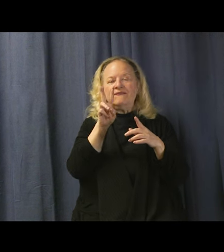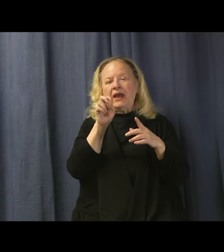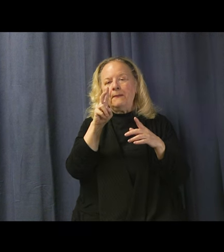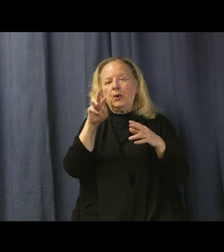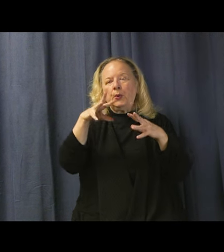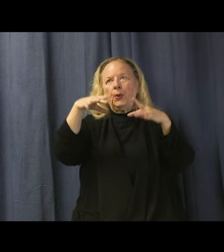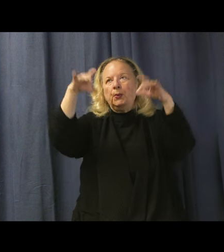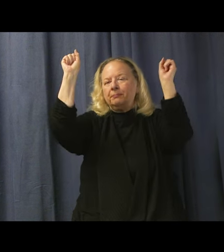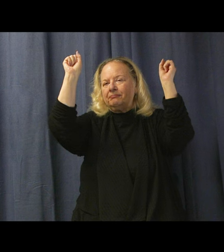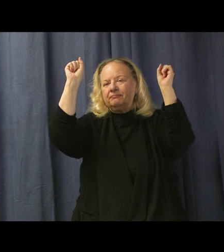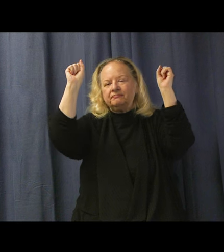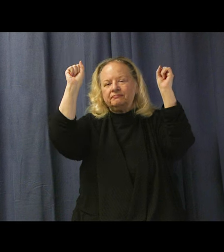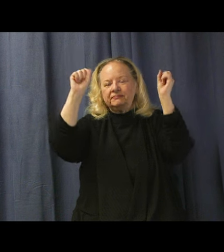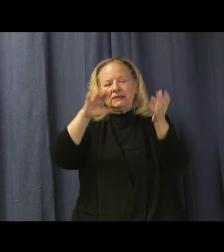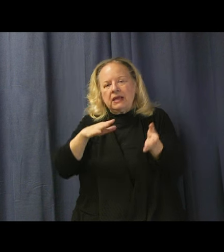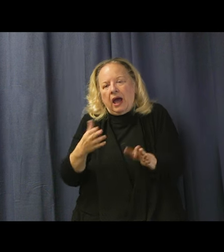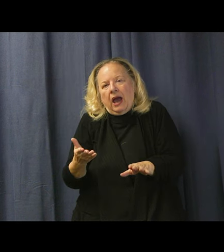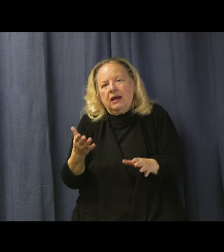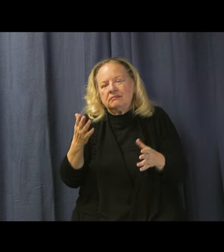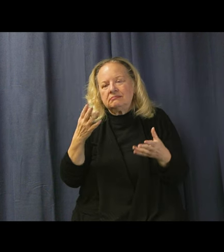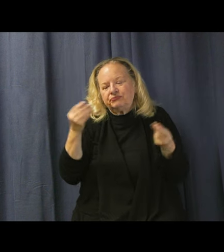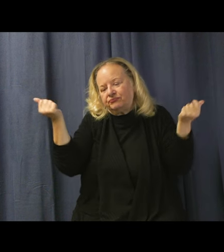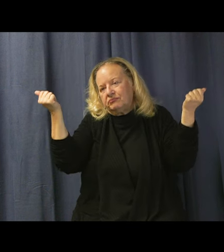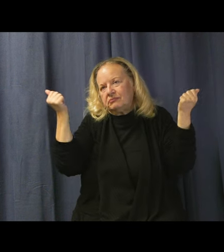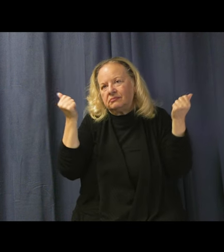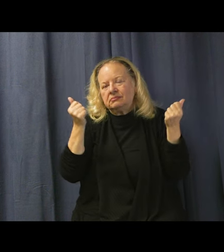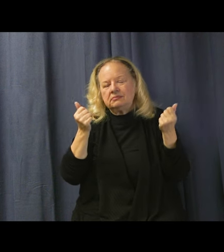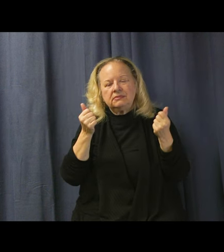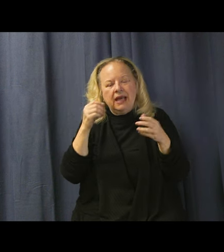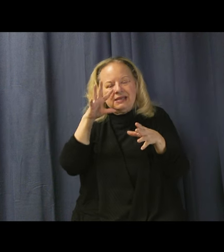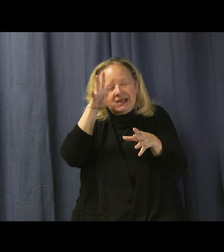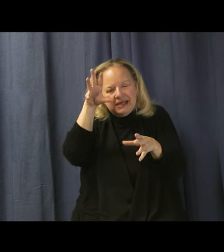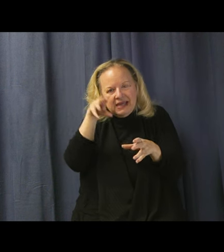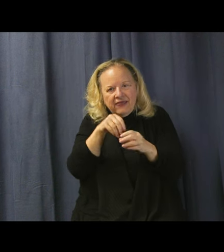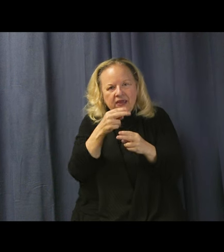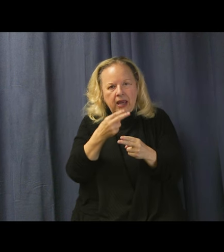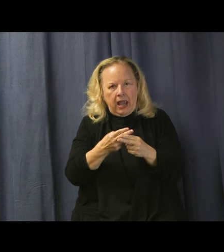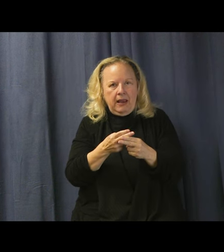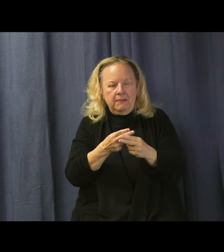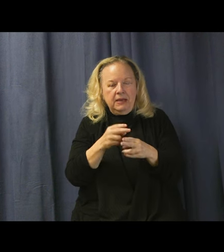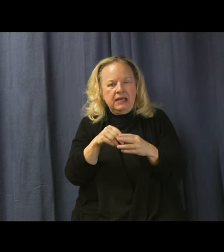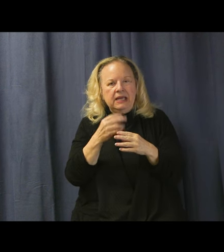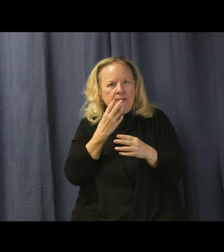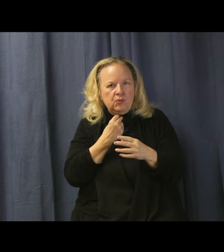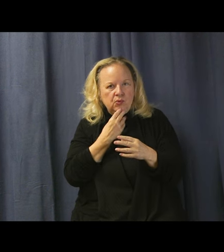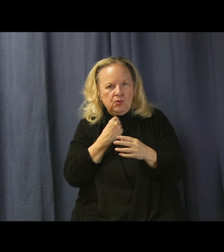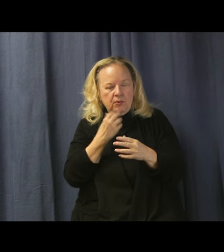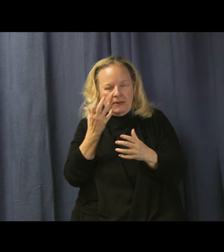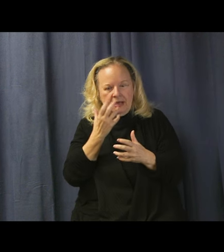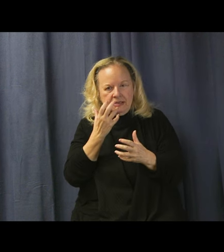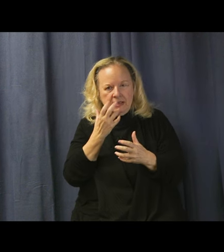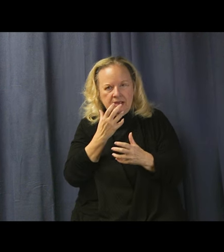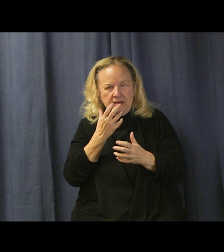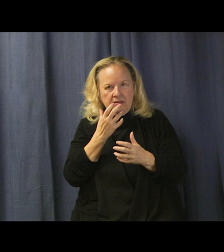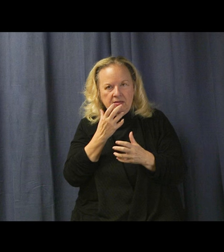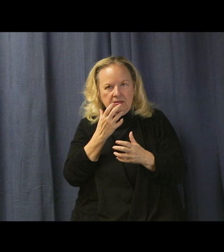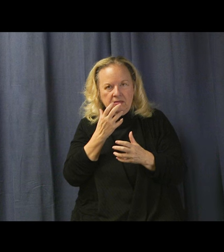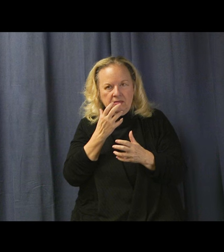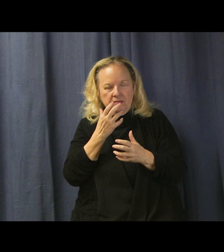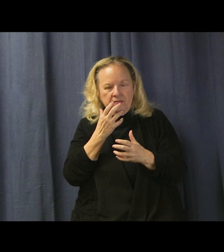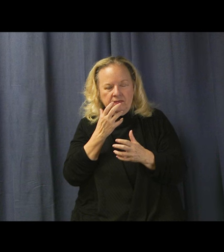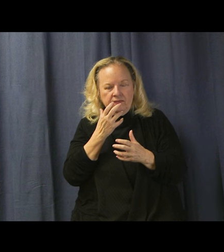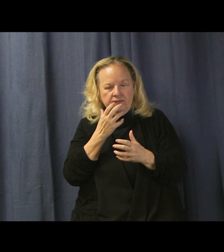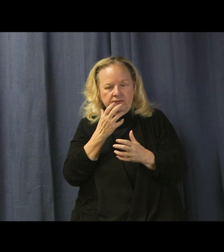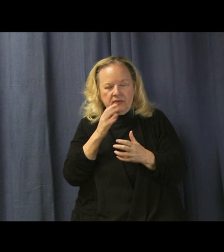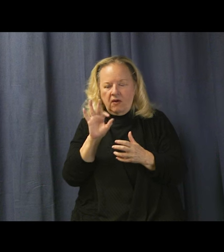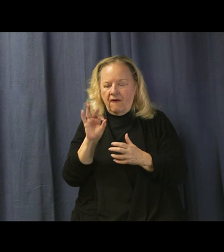away. All of that is within his name. Now, what's amazing, like you have a lot of font on your